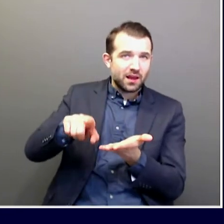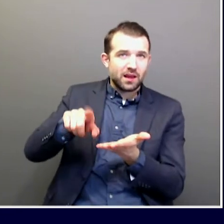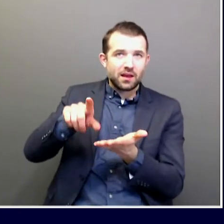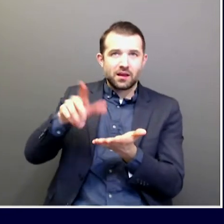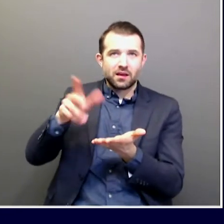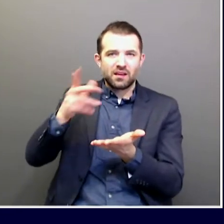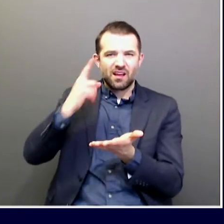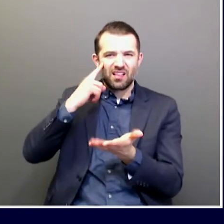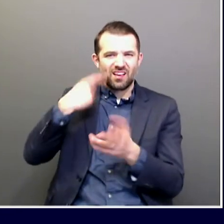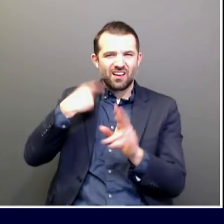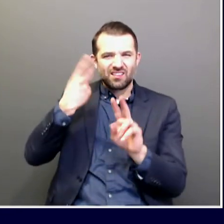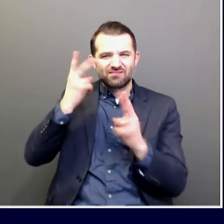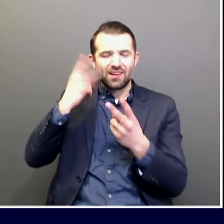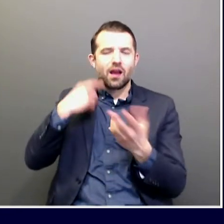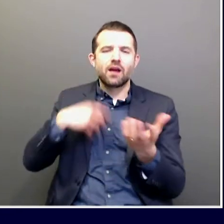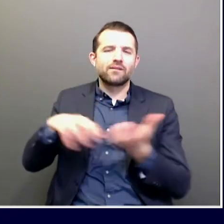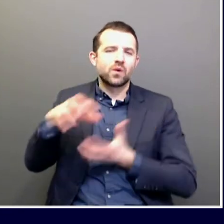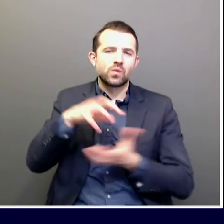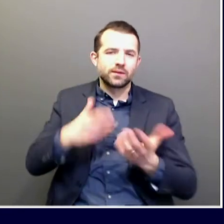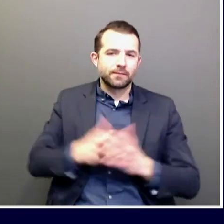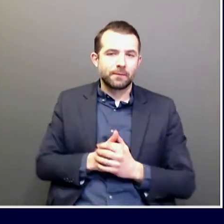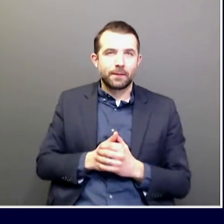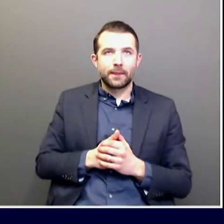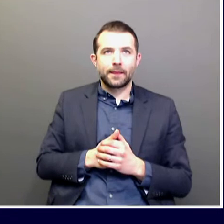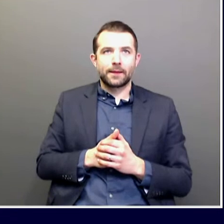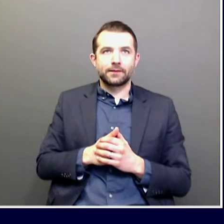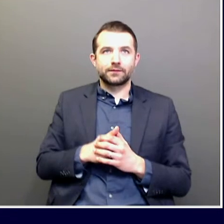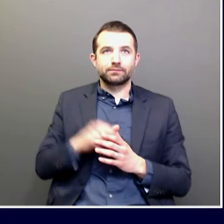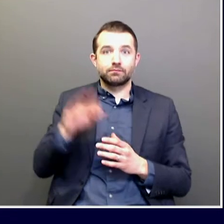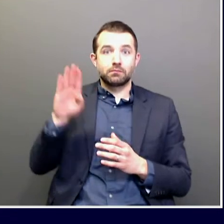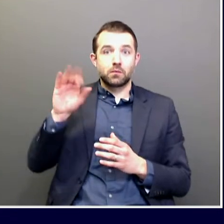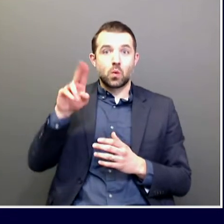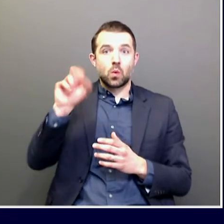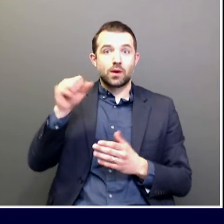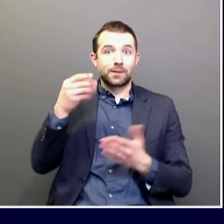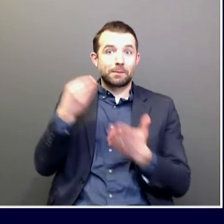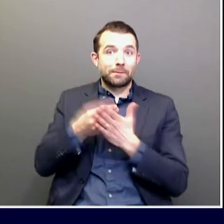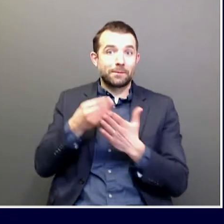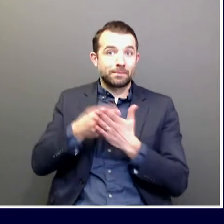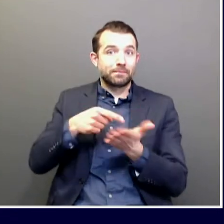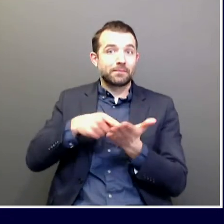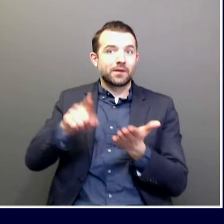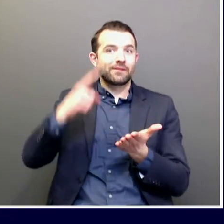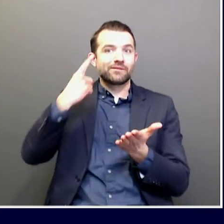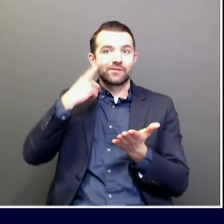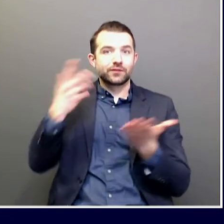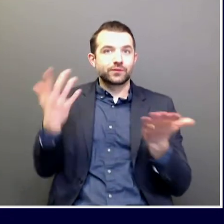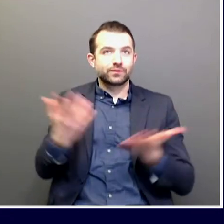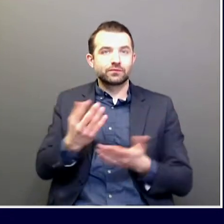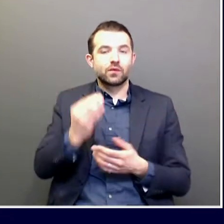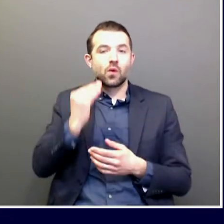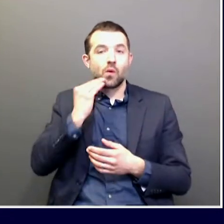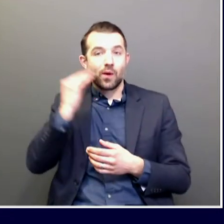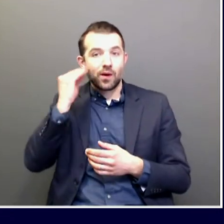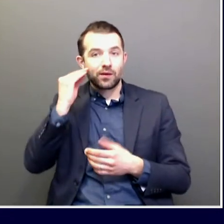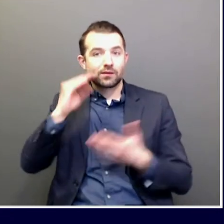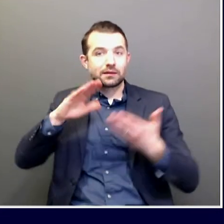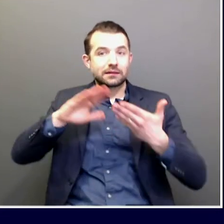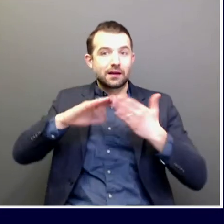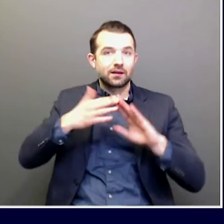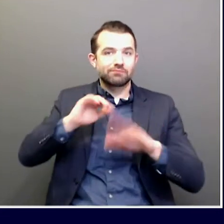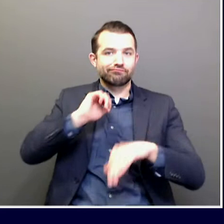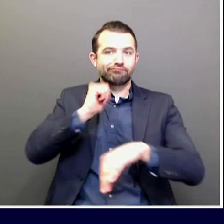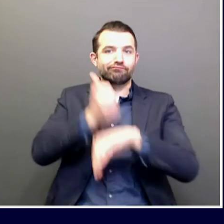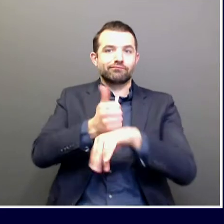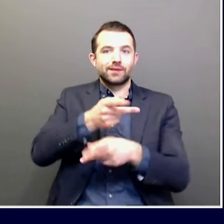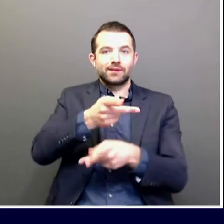for home and community-based care. But let me explain why that matters, because we still have a challenge that our